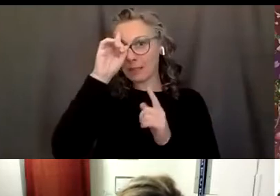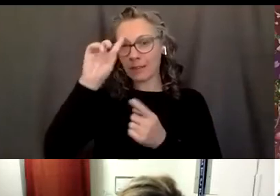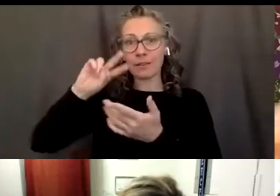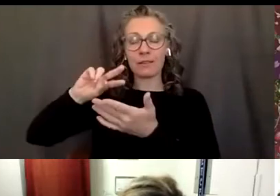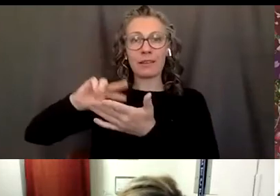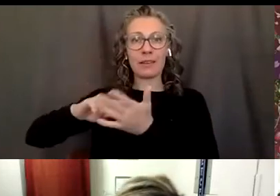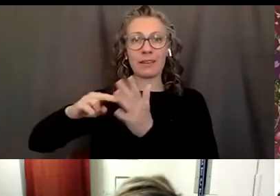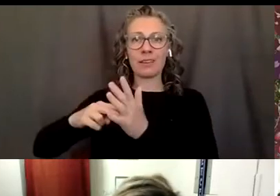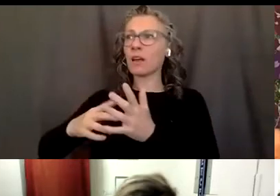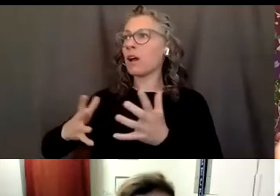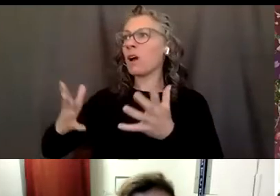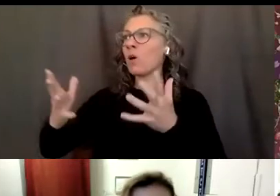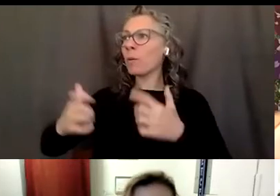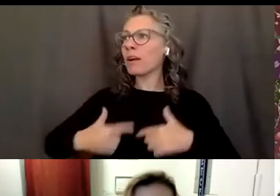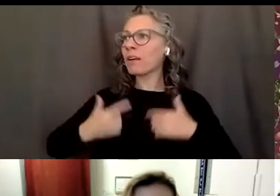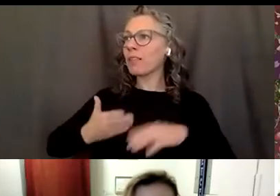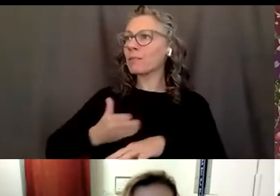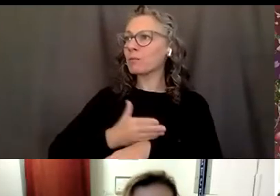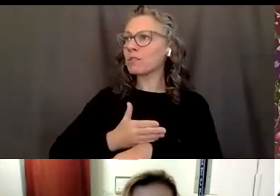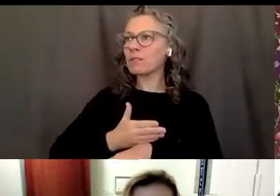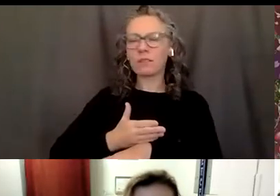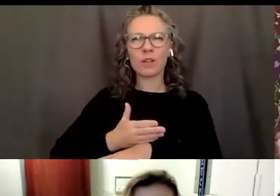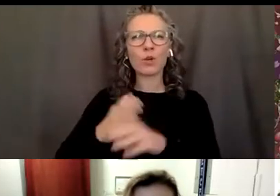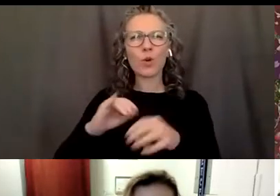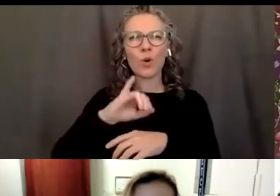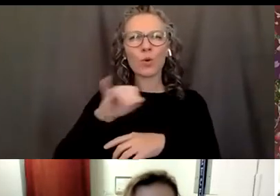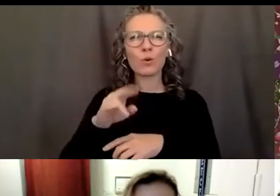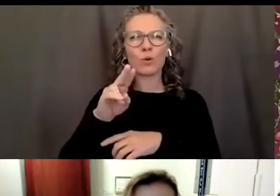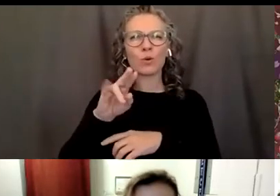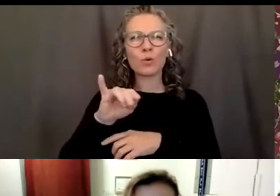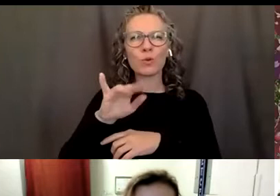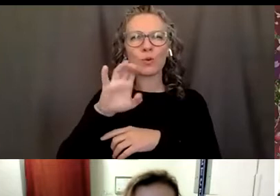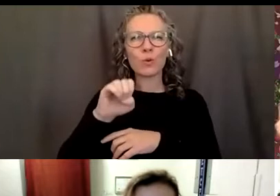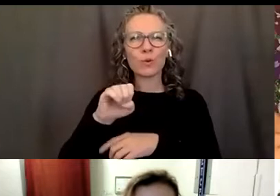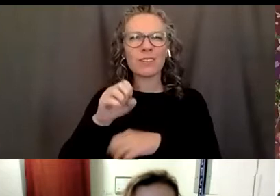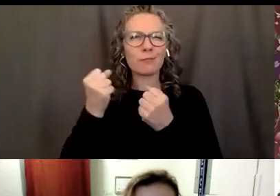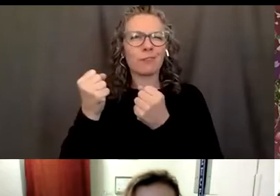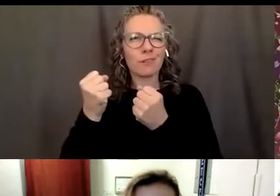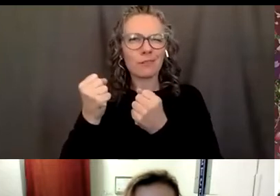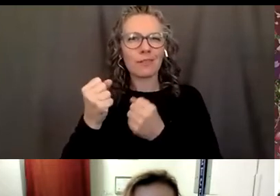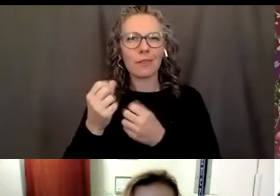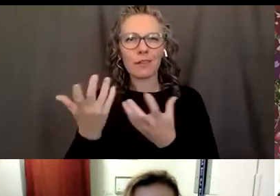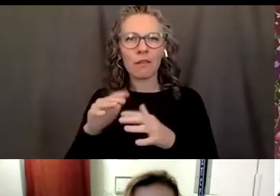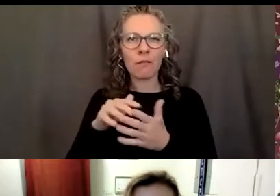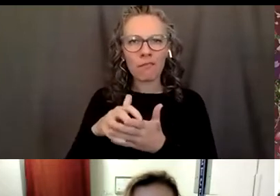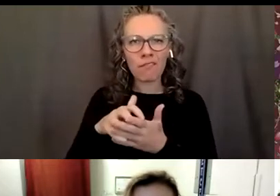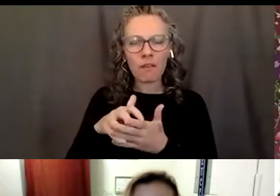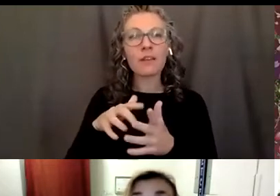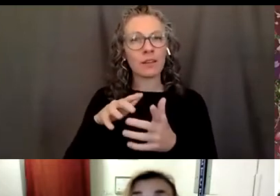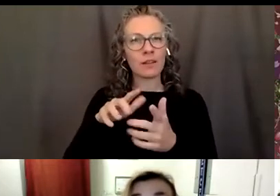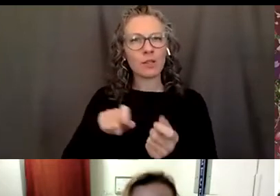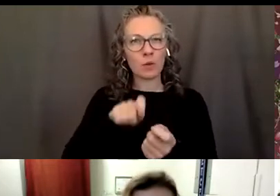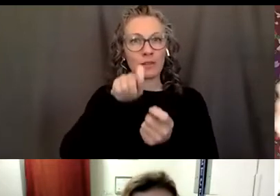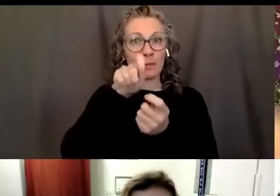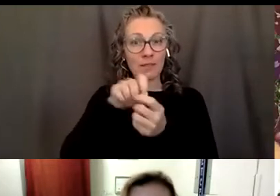I want my life to be better, that it has no juice. So I would say that the degree of specificity is a function